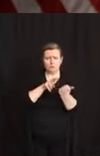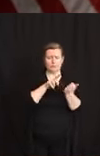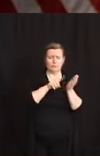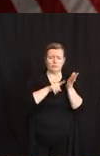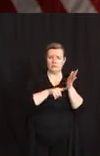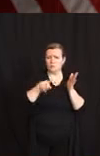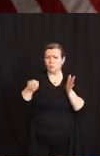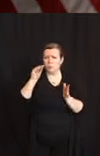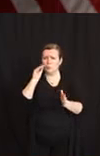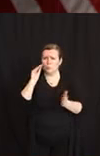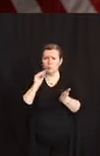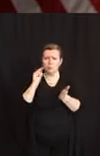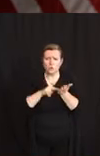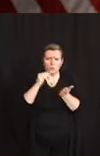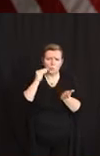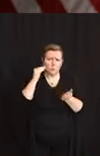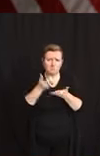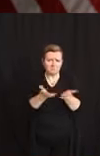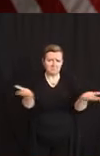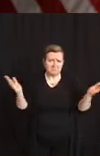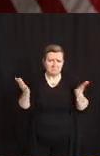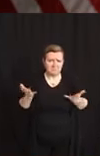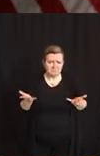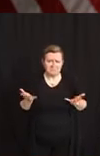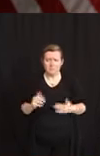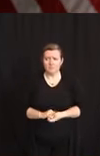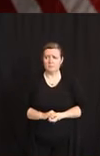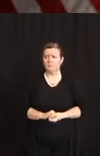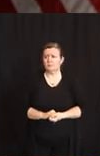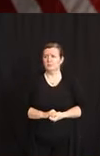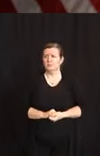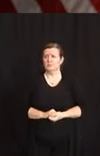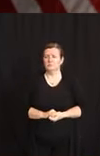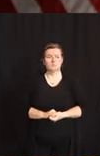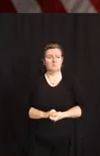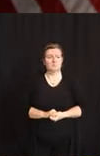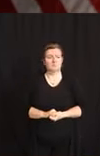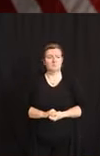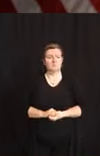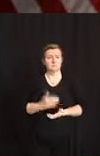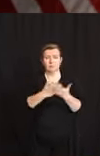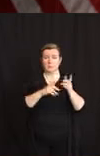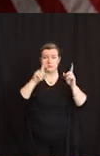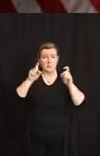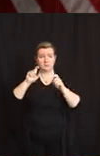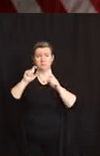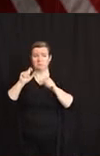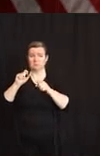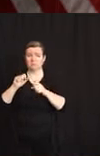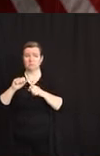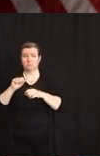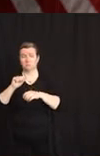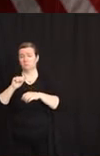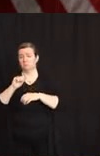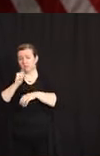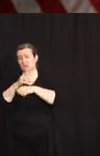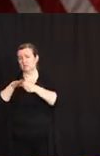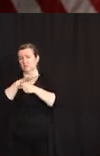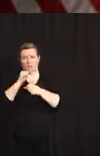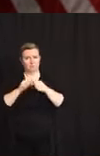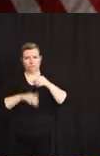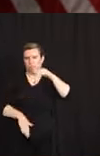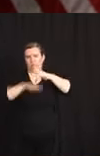daily capacity, are you being too strict with just testing symptomatic people? And is this a sign you can start testing asymptomatic people? One more. And last